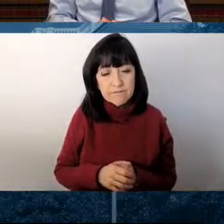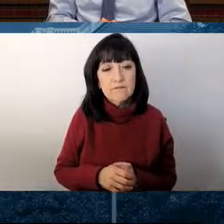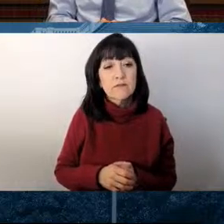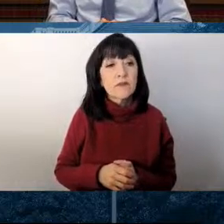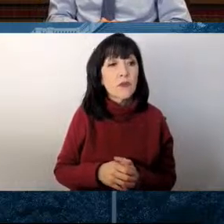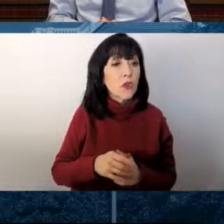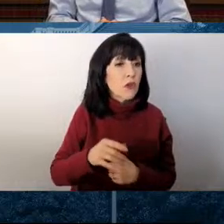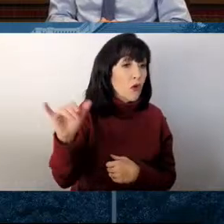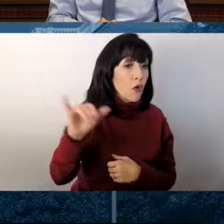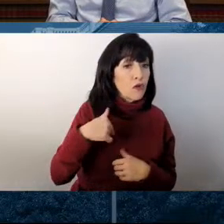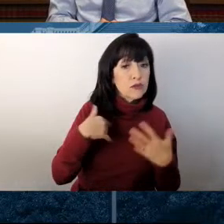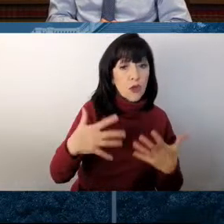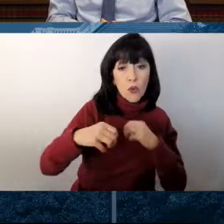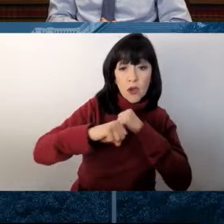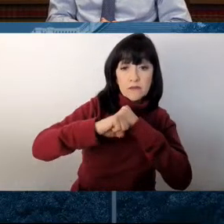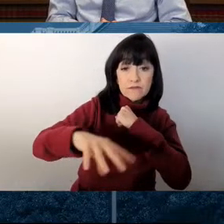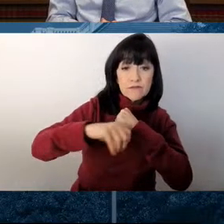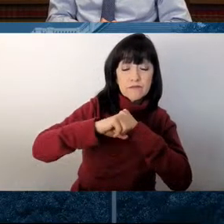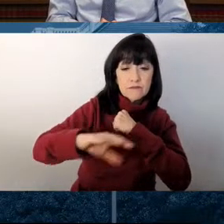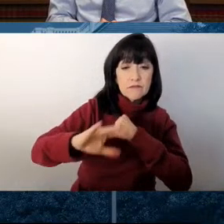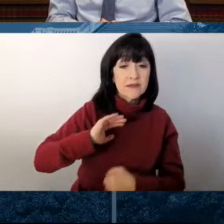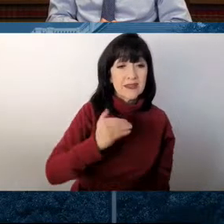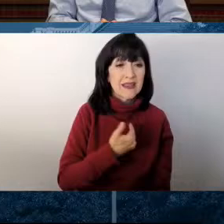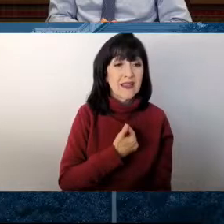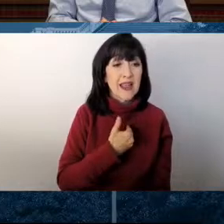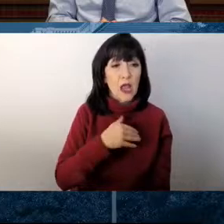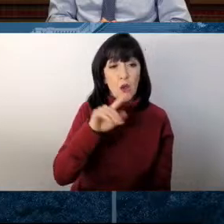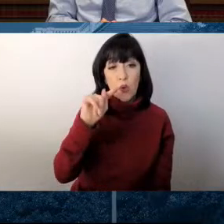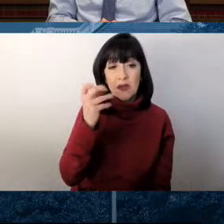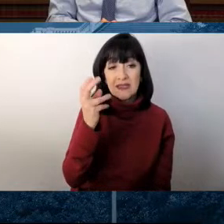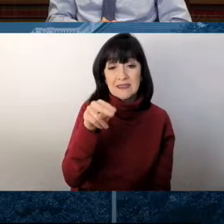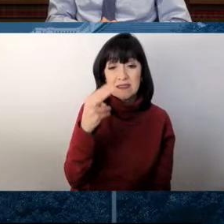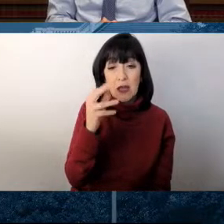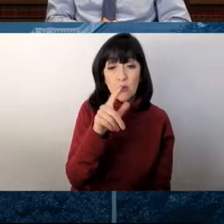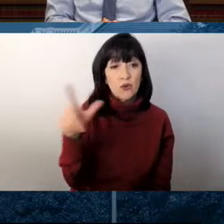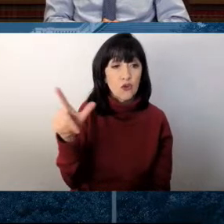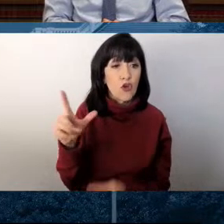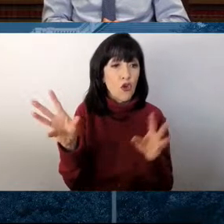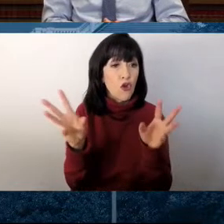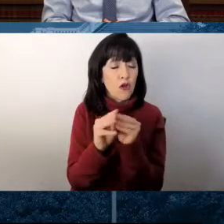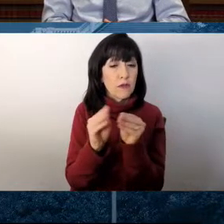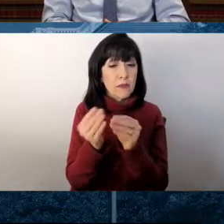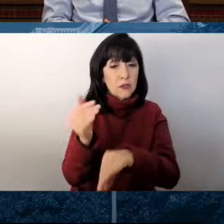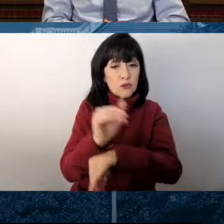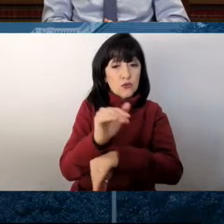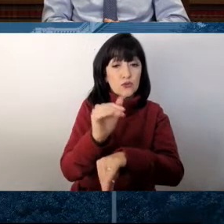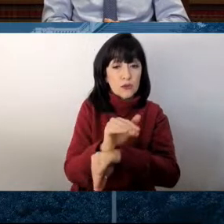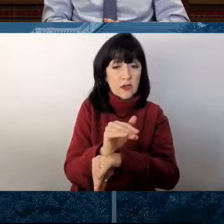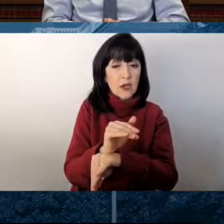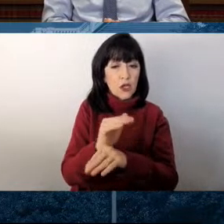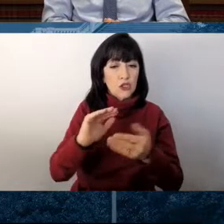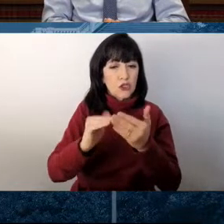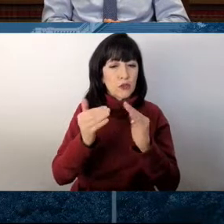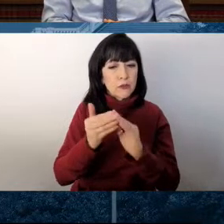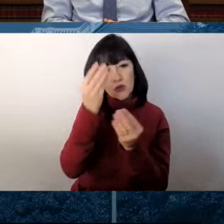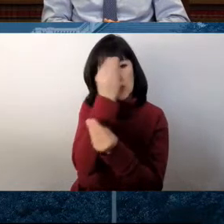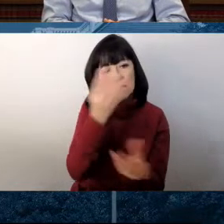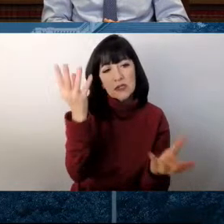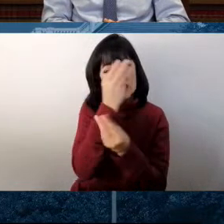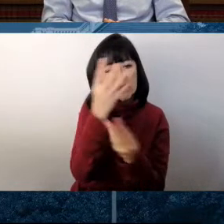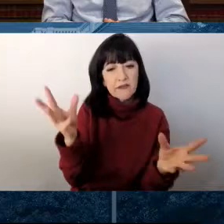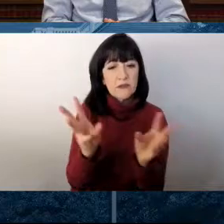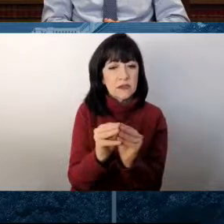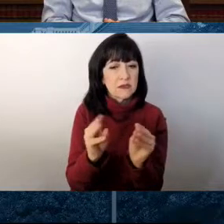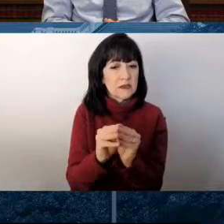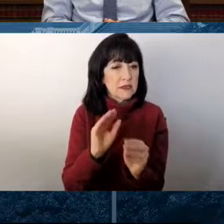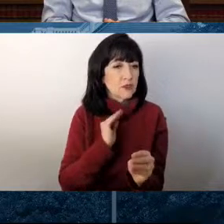advertisement for our town hall meeting online tonight, community information session on our proposal for